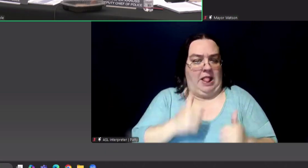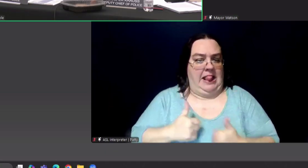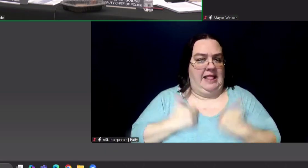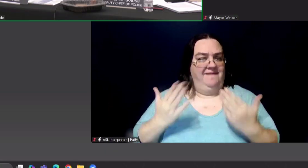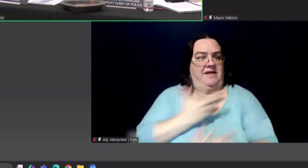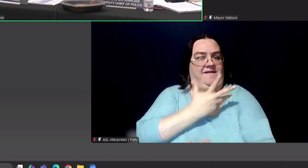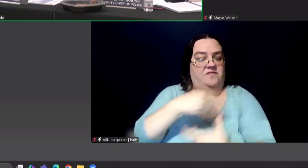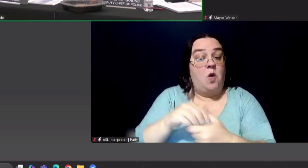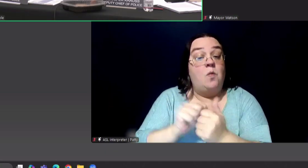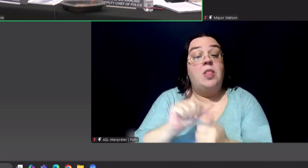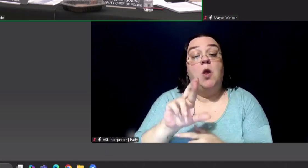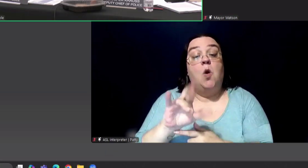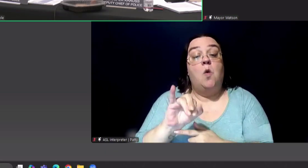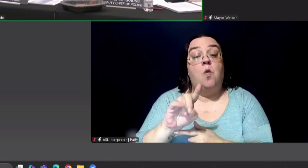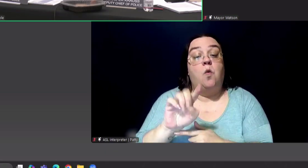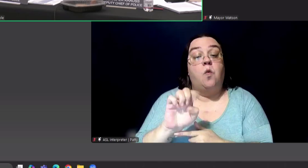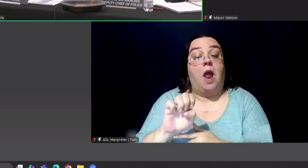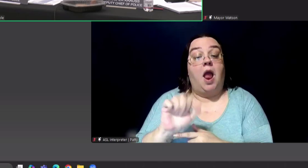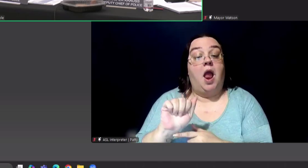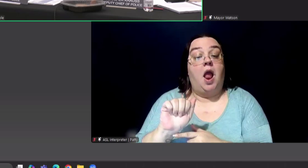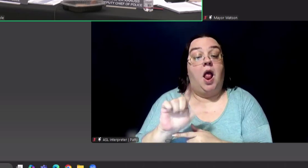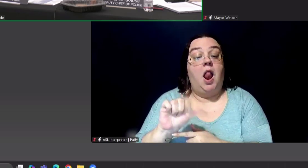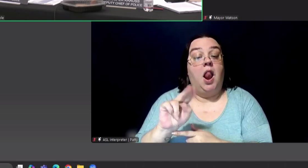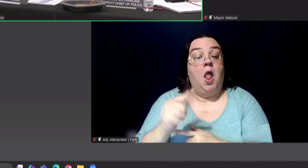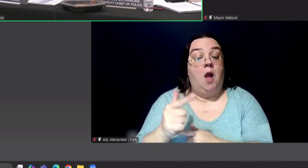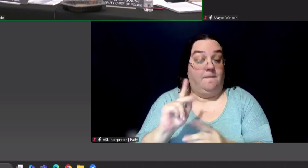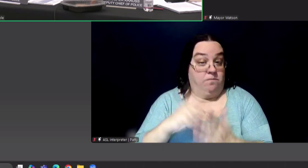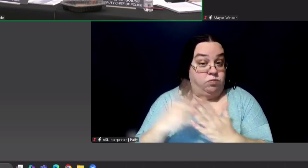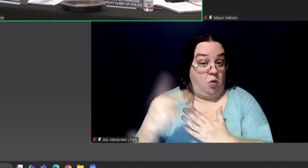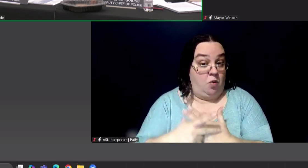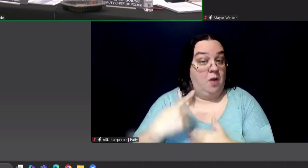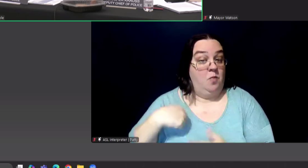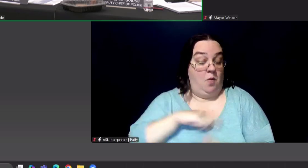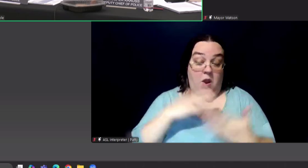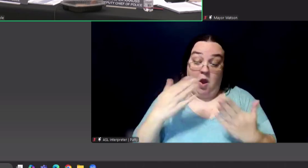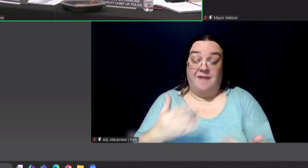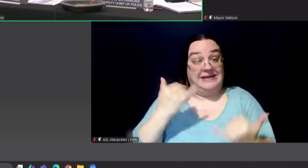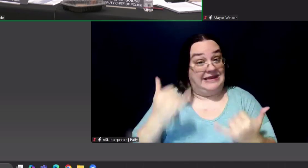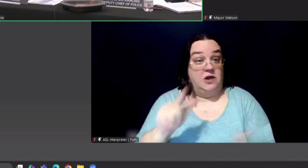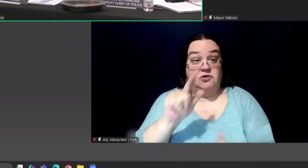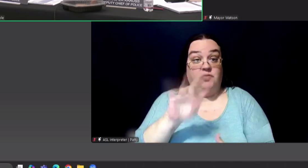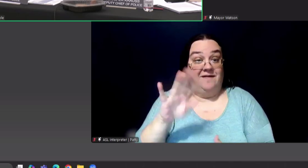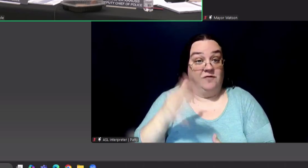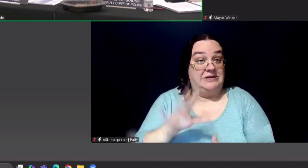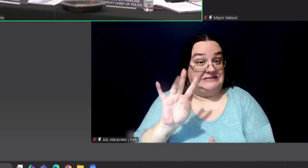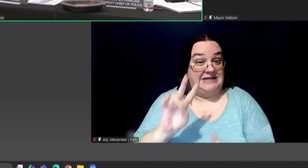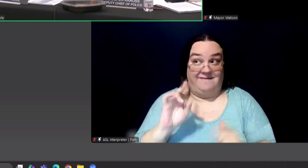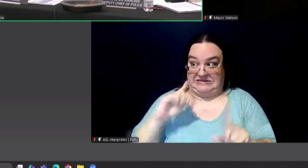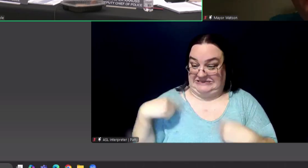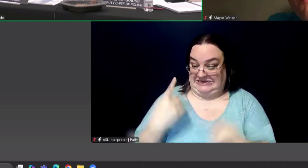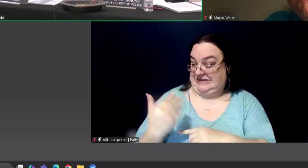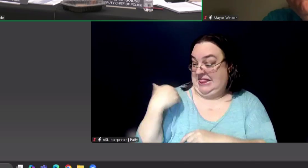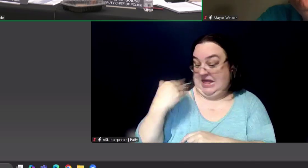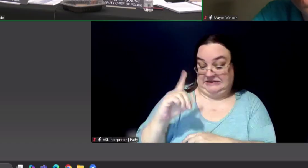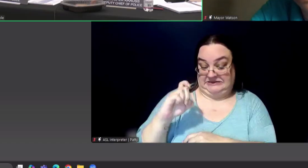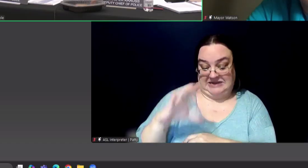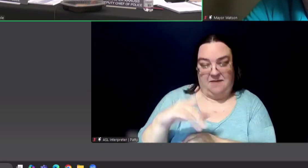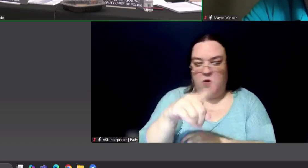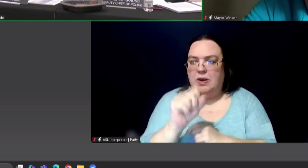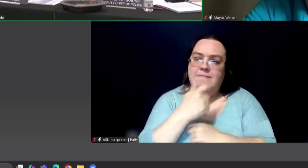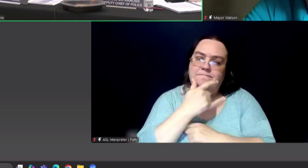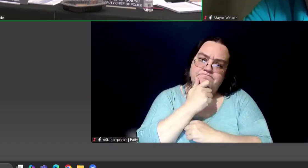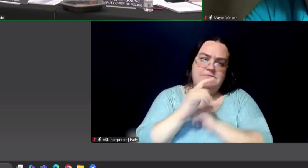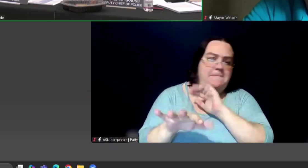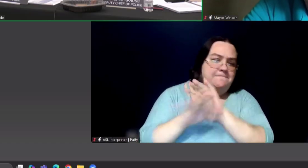ride-along program that's offered by the Cheverly Police Department. We are 24/7 now, have been since last December, so you can pick and choose what hours or